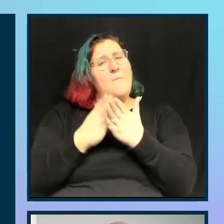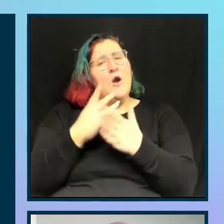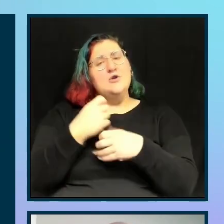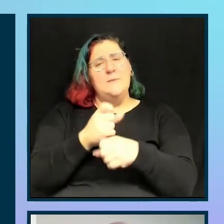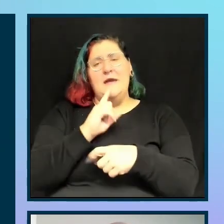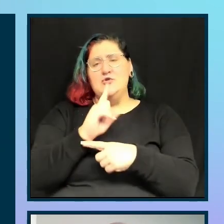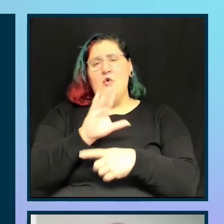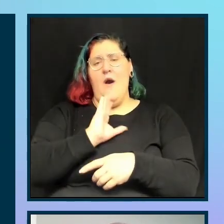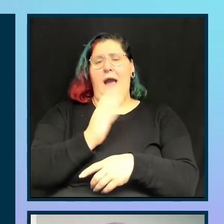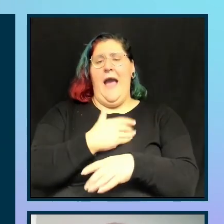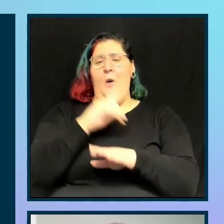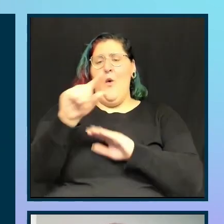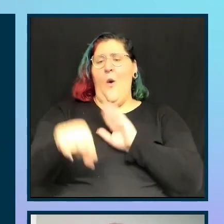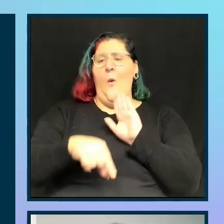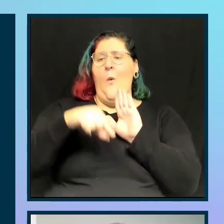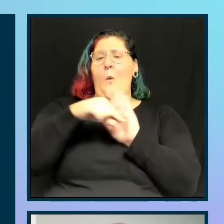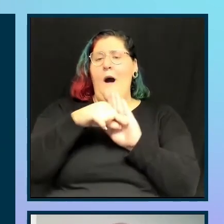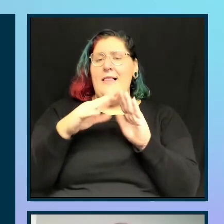desired and